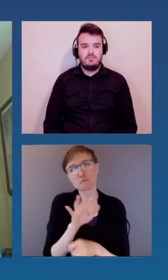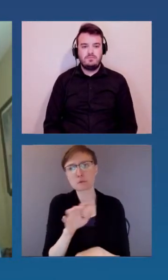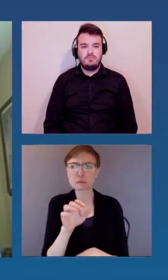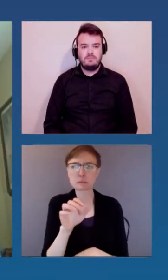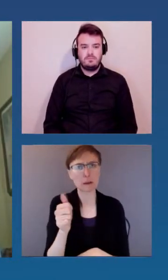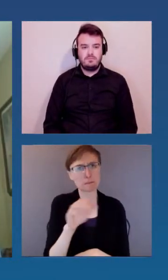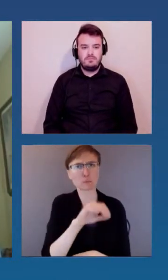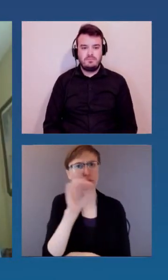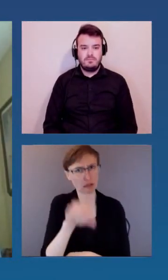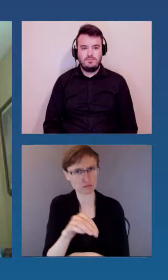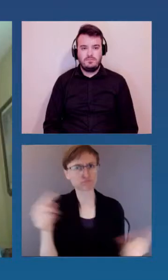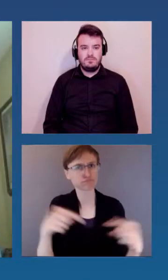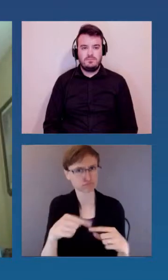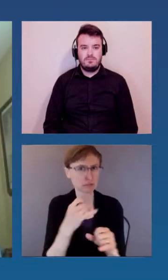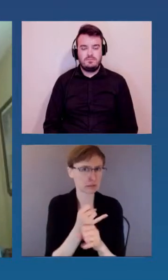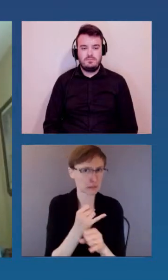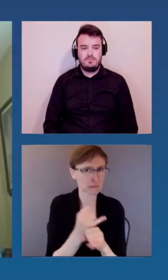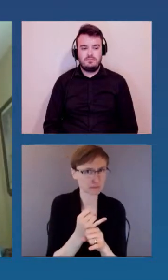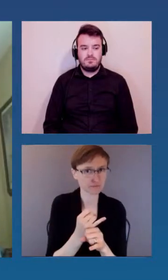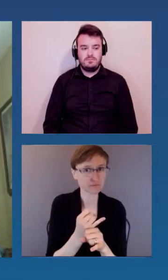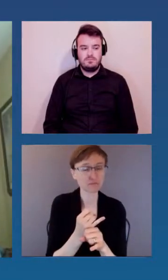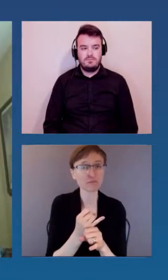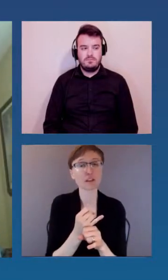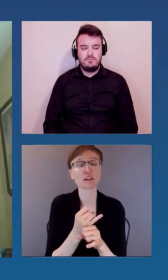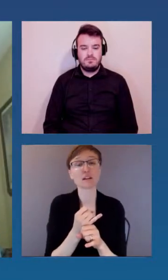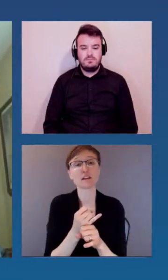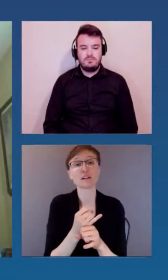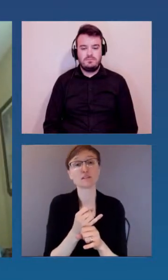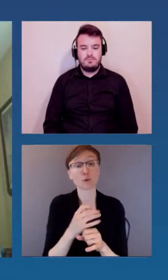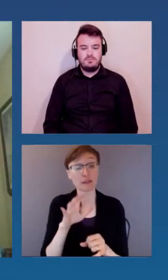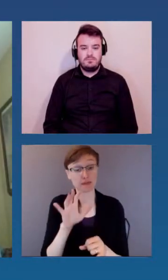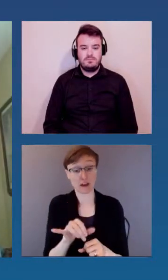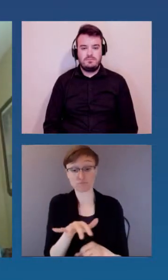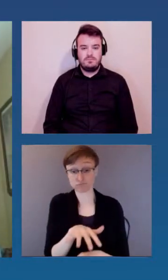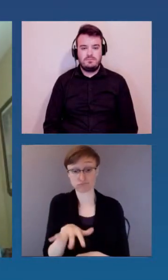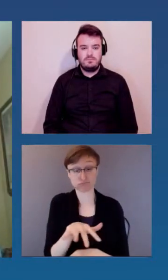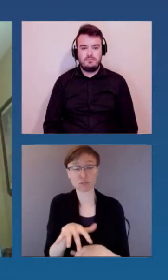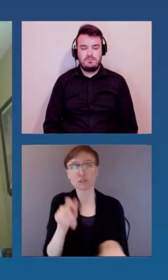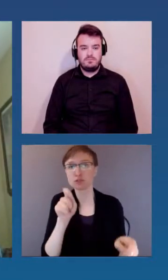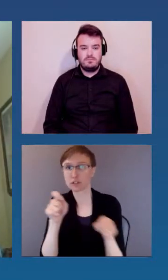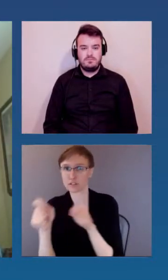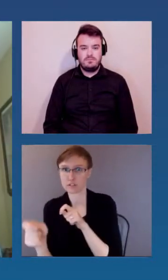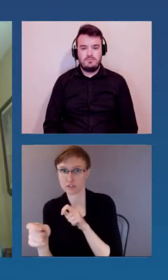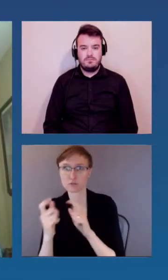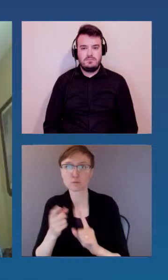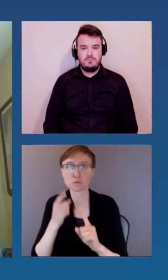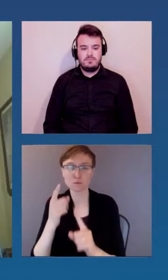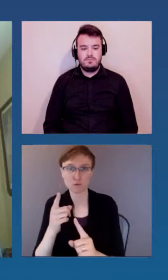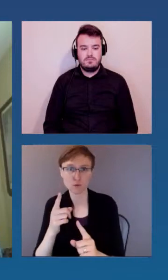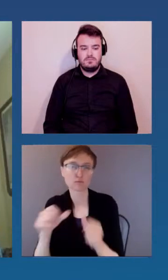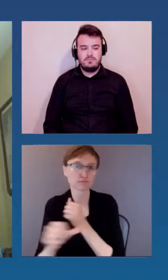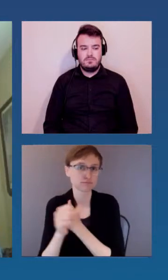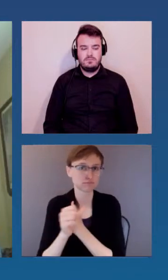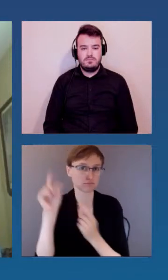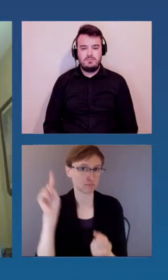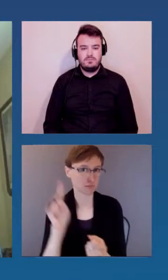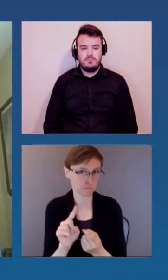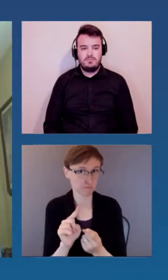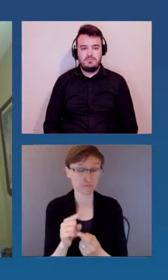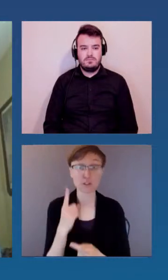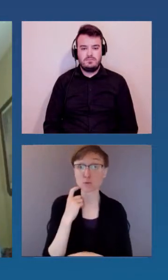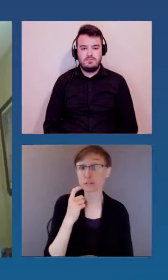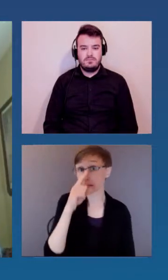interactions. We must make the health and safety of our college community and the greater Ottawa community our #1 priority. That's why